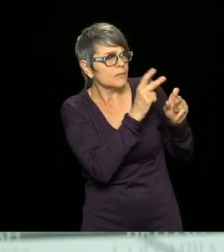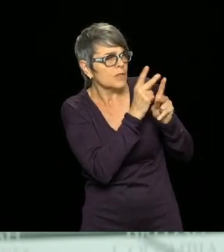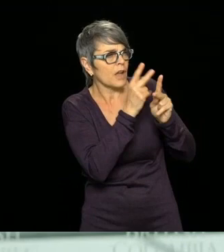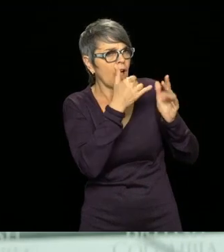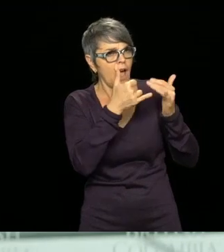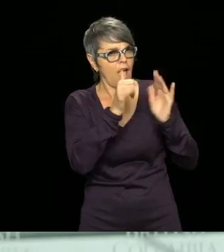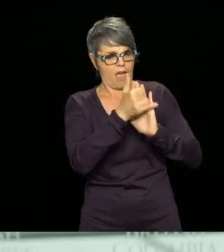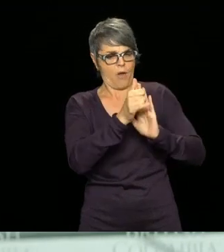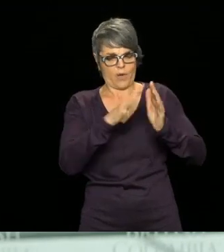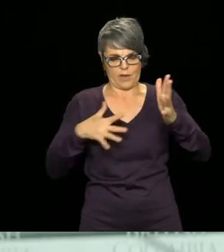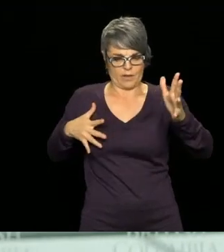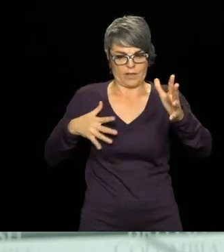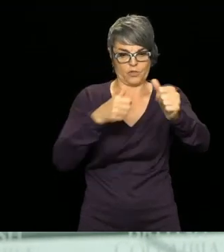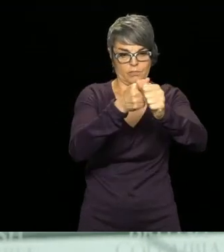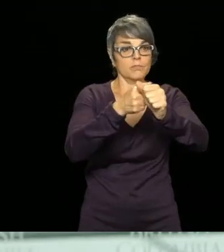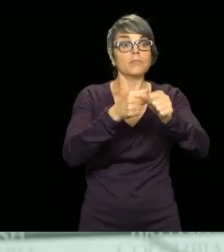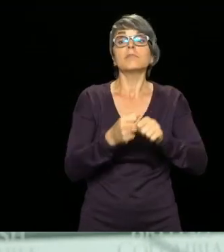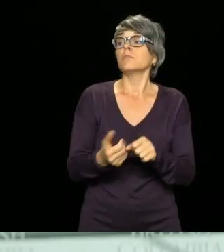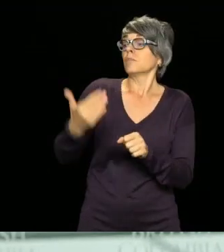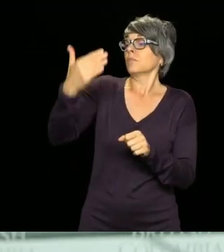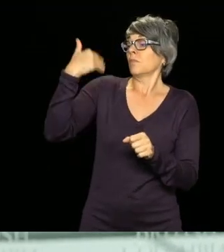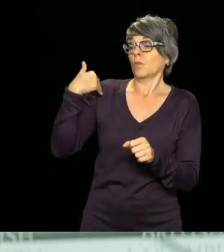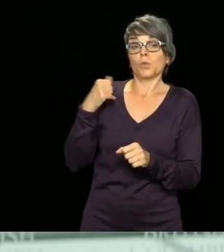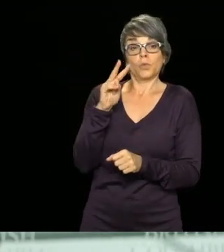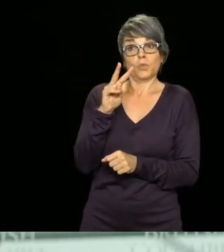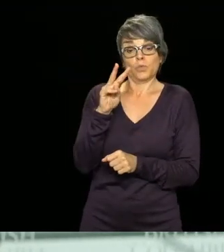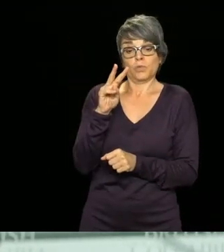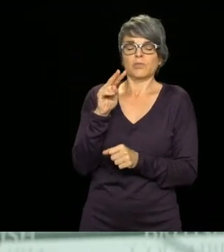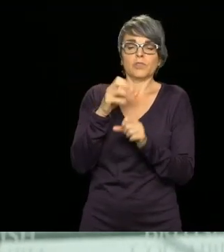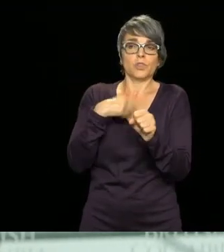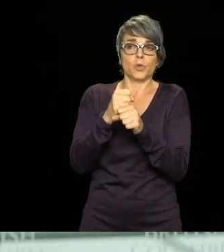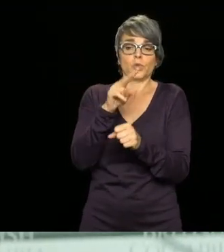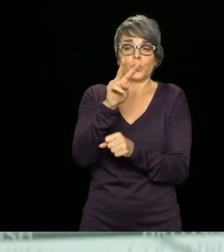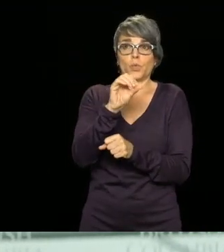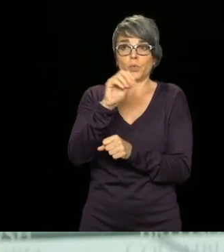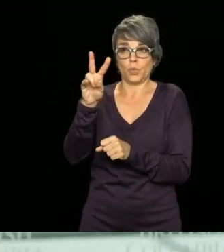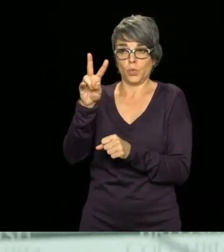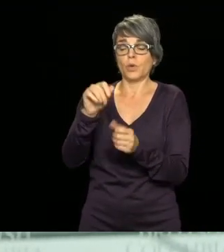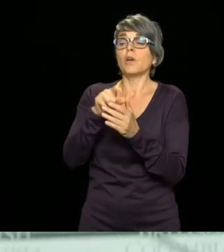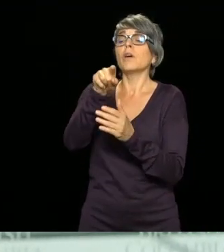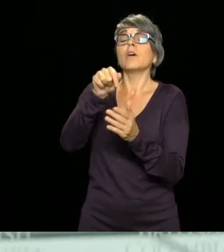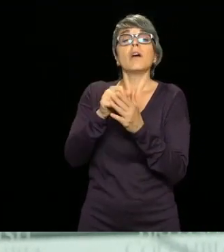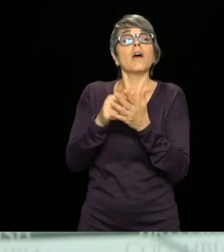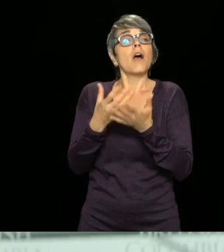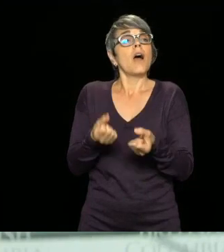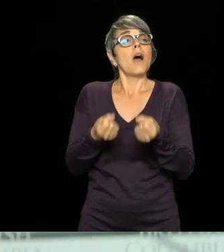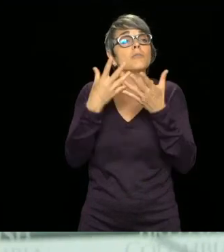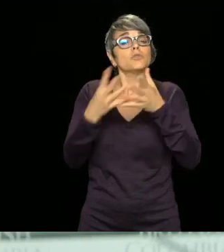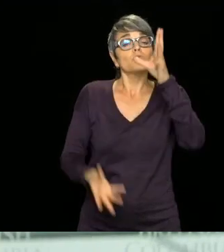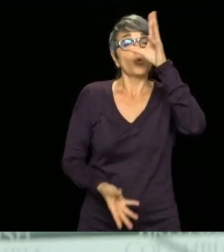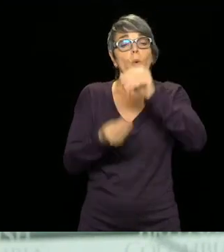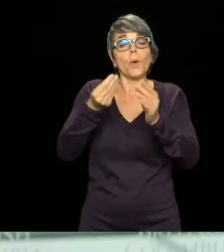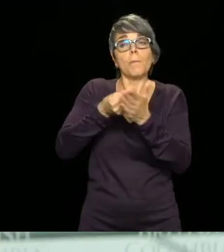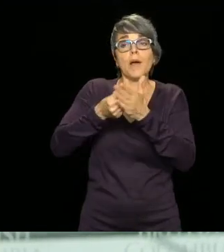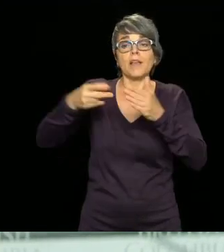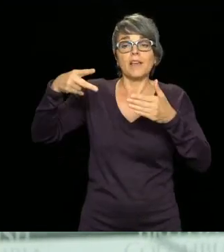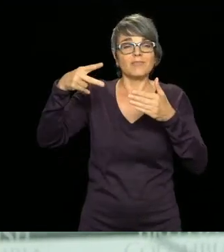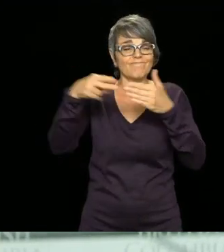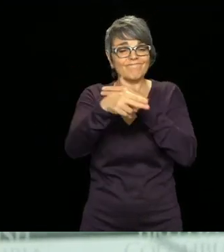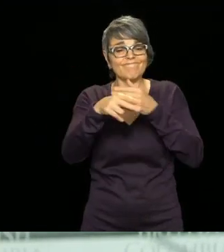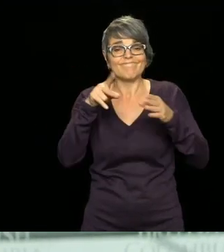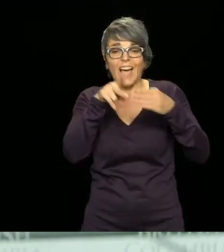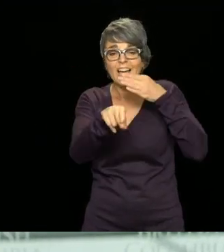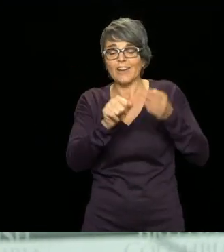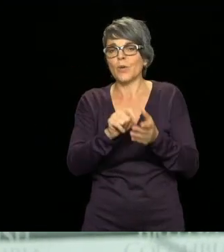2002 equated to about $1.5 million. So all of the contracts to all 21 sexual assault